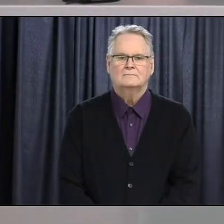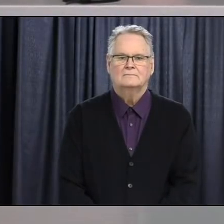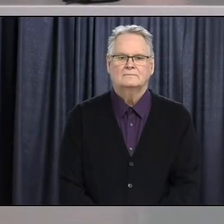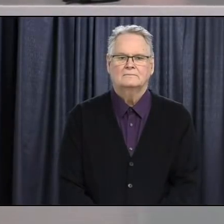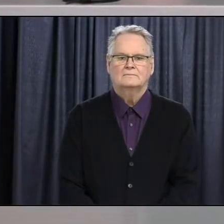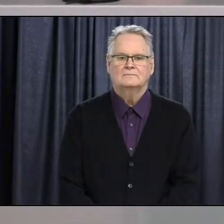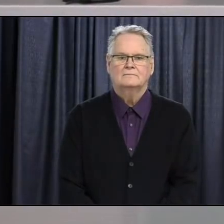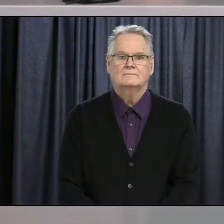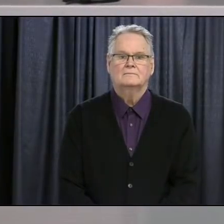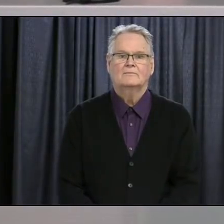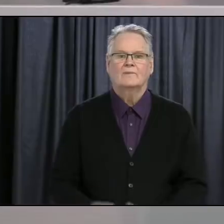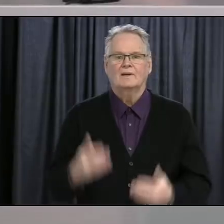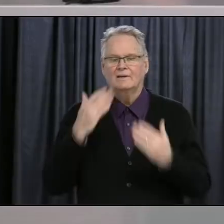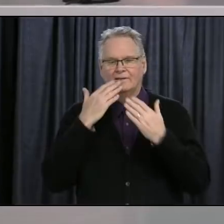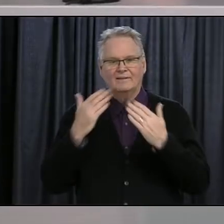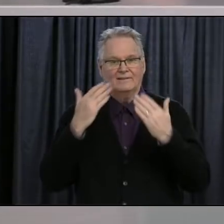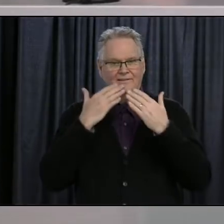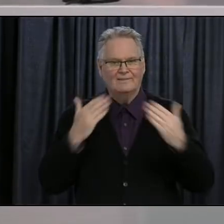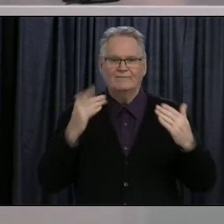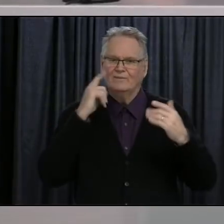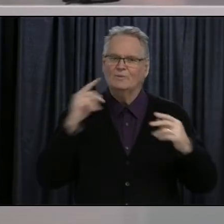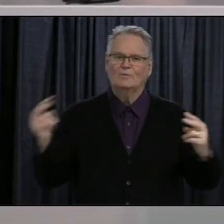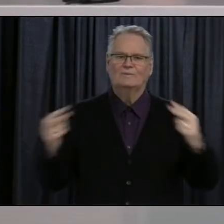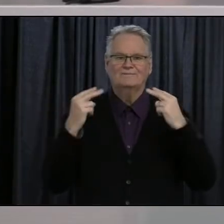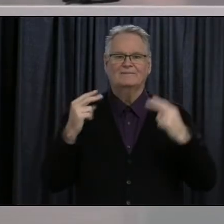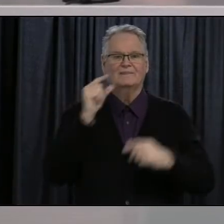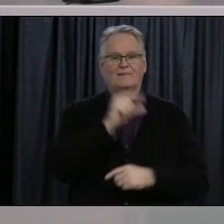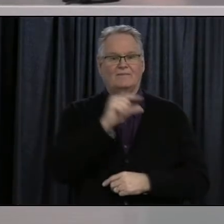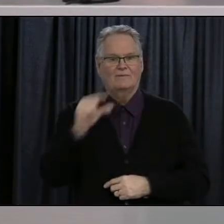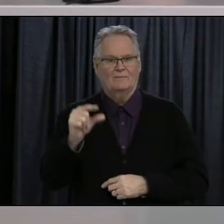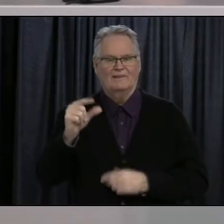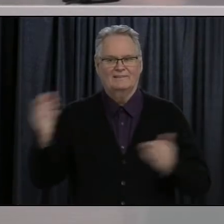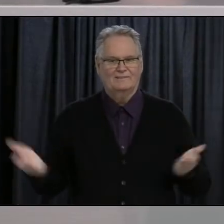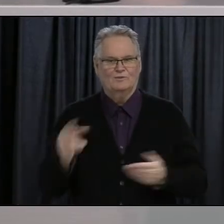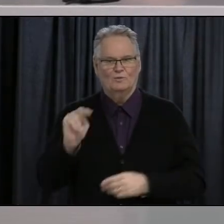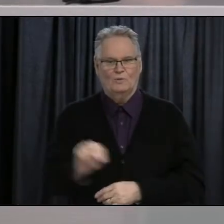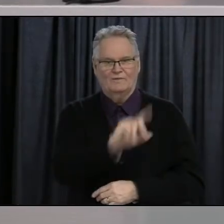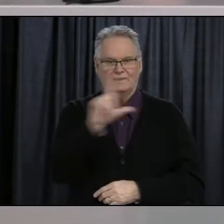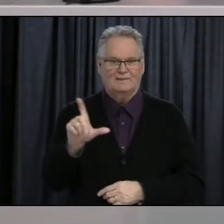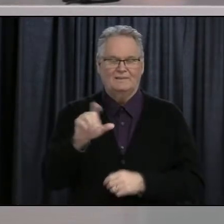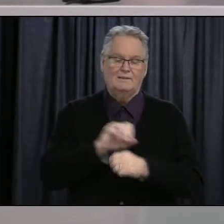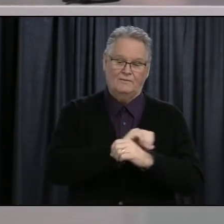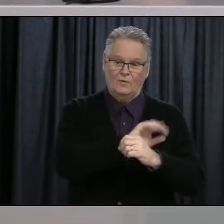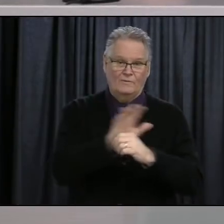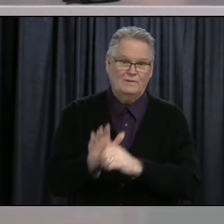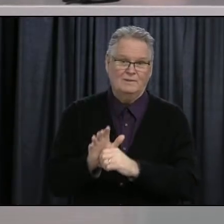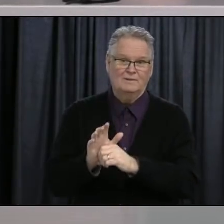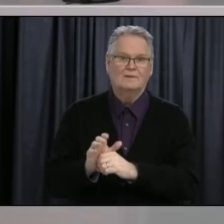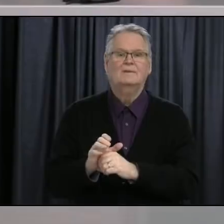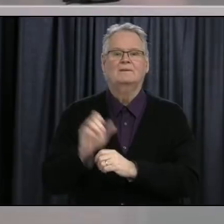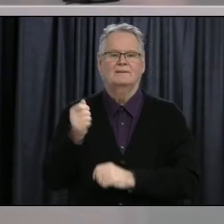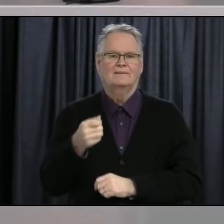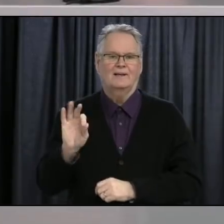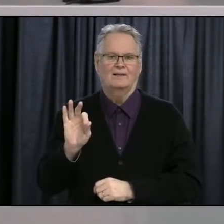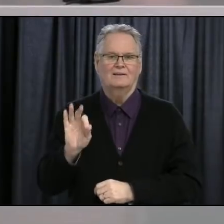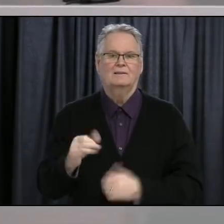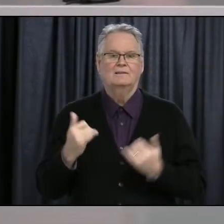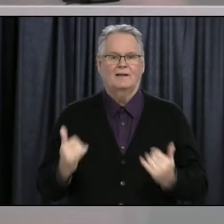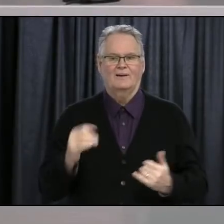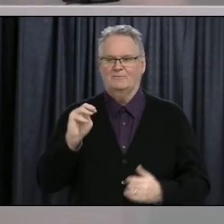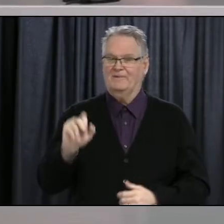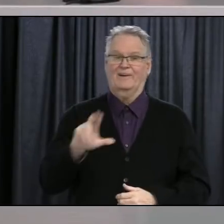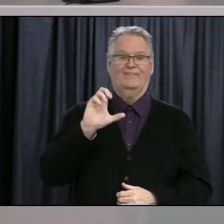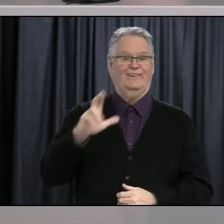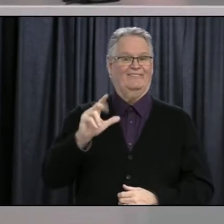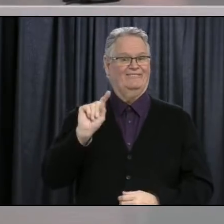Thank you all for joining us for the Government of Newfoundland and Labrador's COVID-19 update for today, March 1st. Dr. Fitzgerald will now give the latest